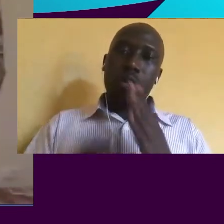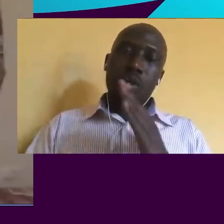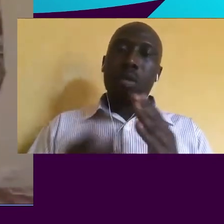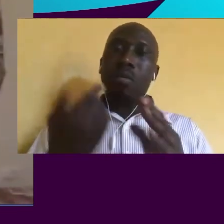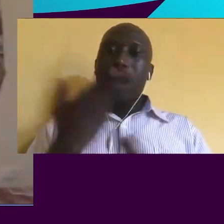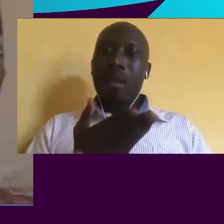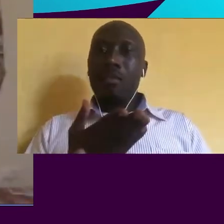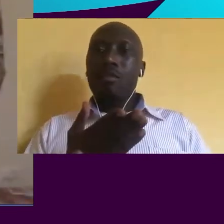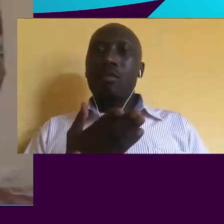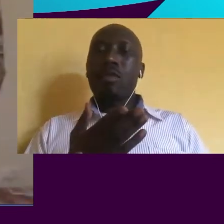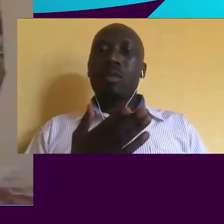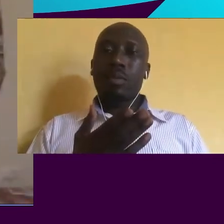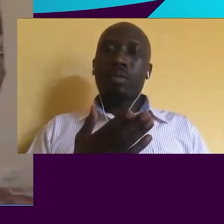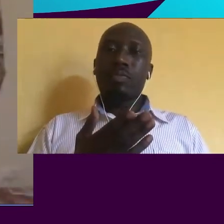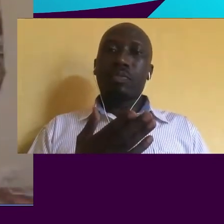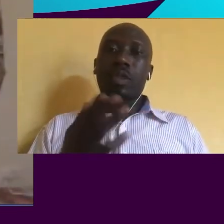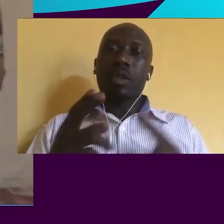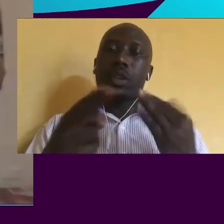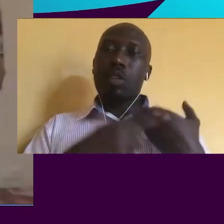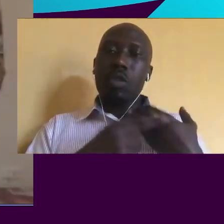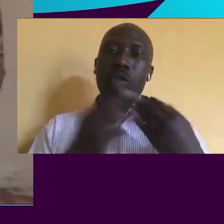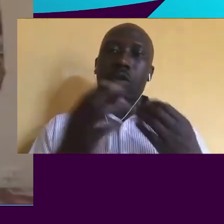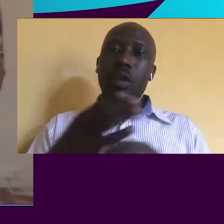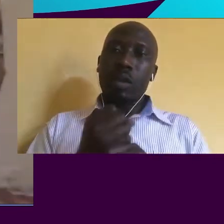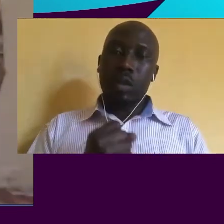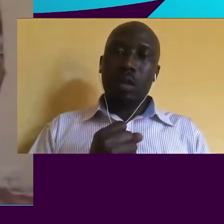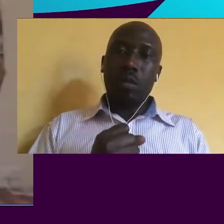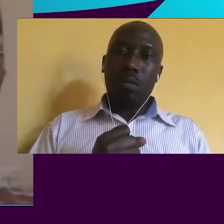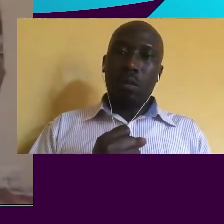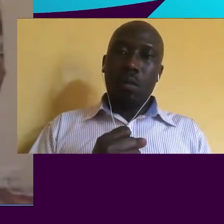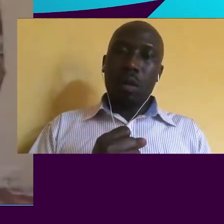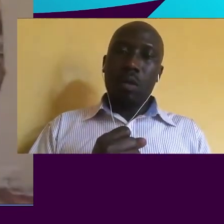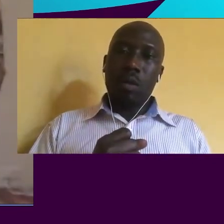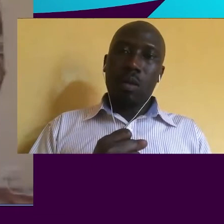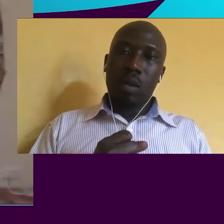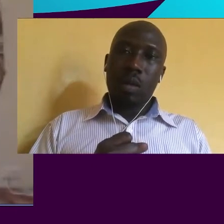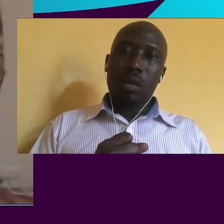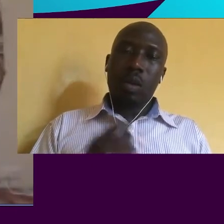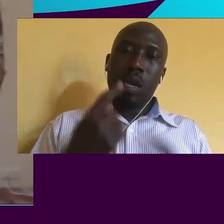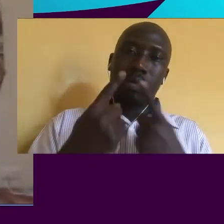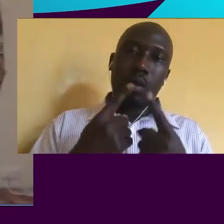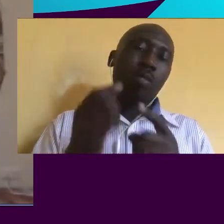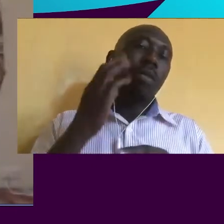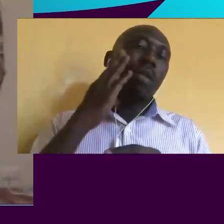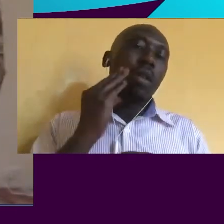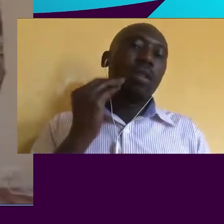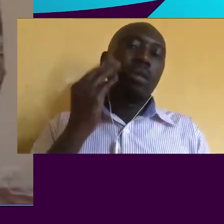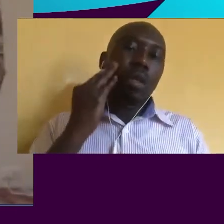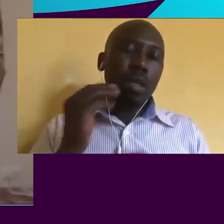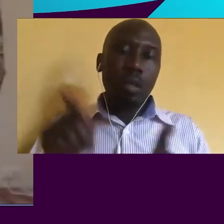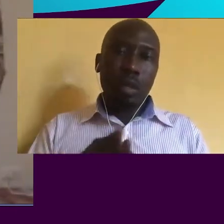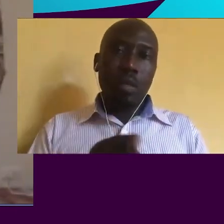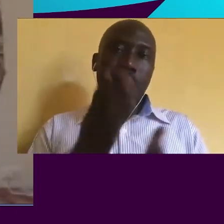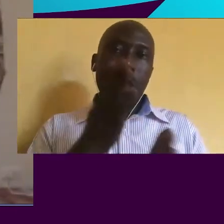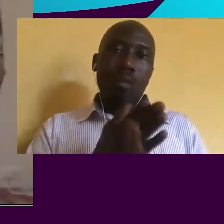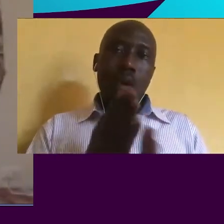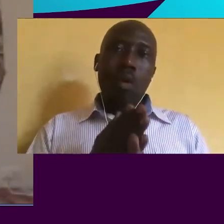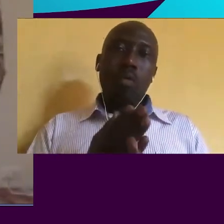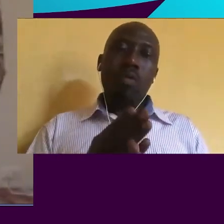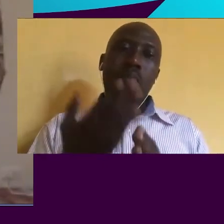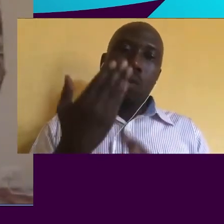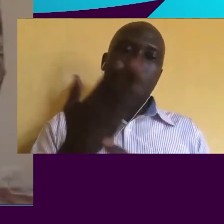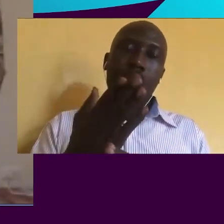own organizations. And I, speaking from experience of Soccer Without Borders, we all have lots of space to grow in these